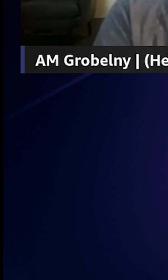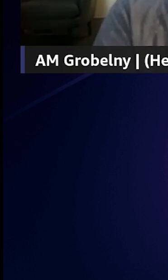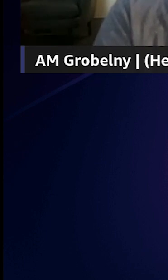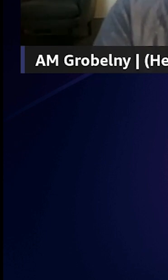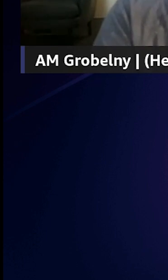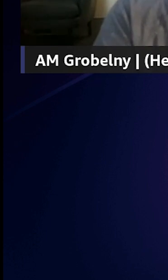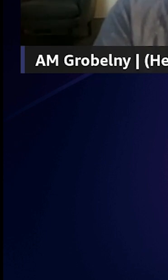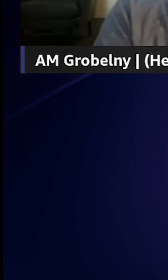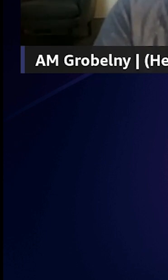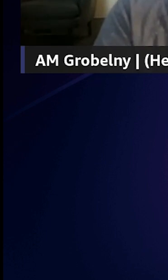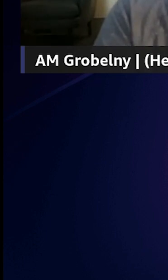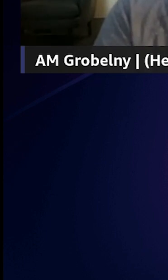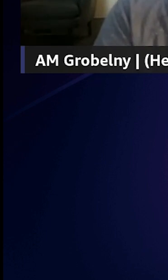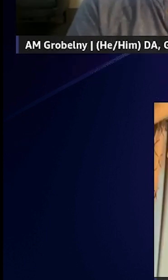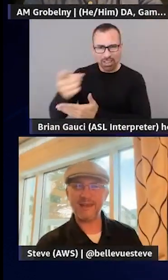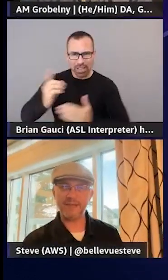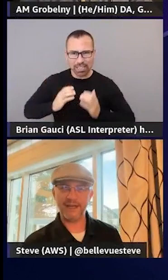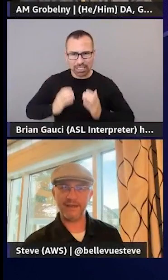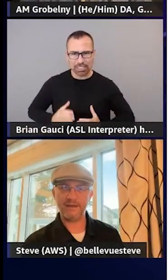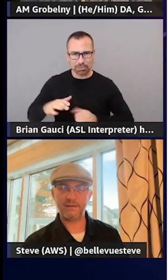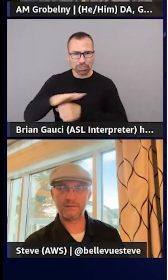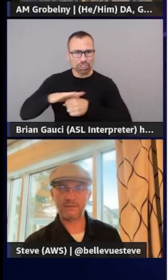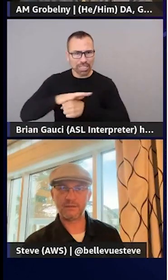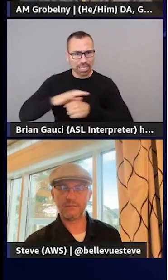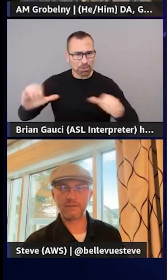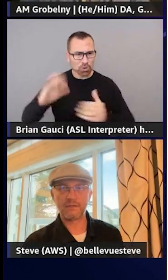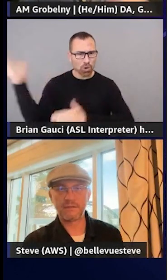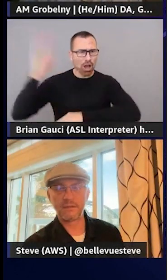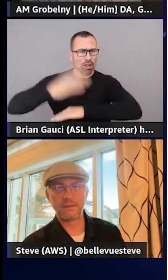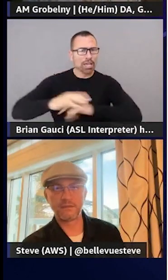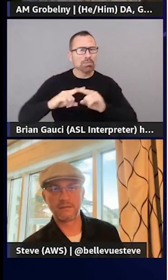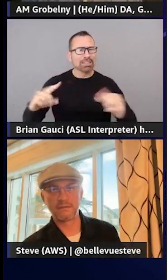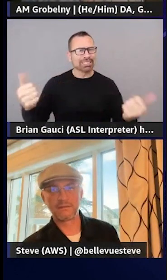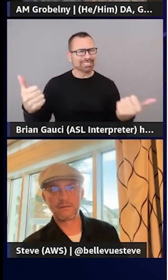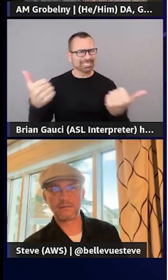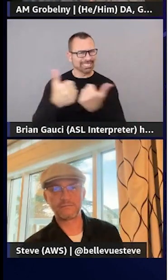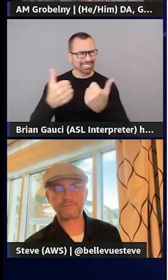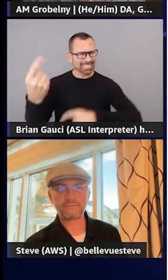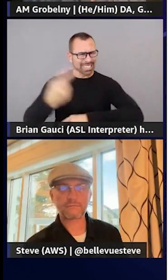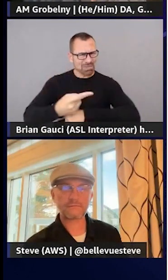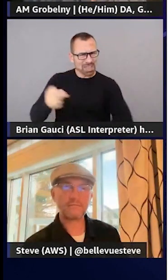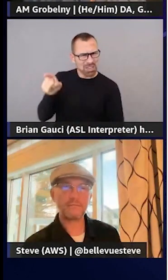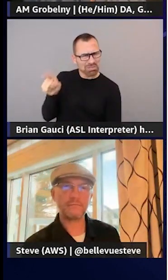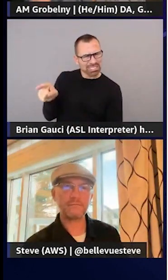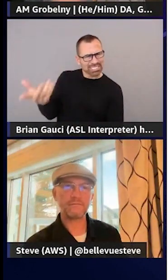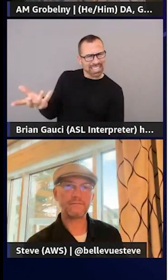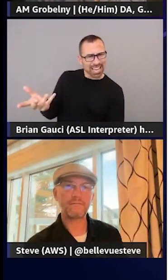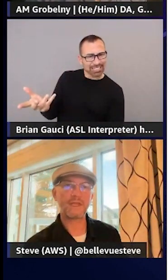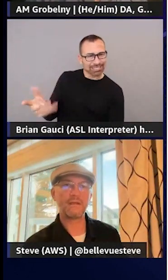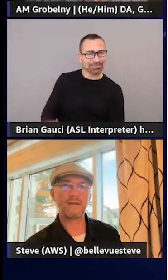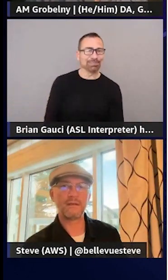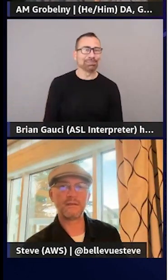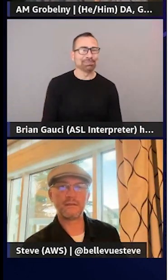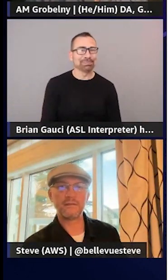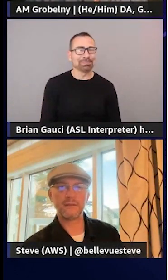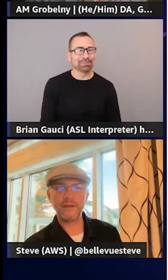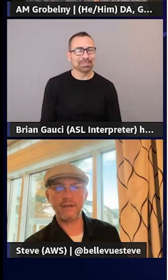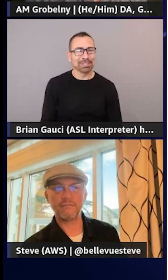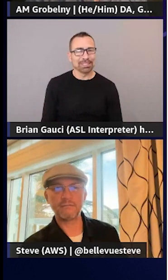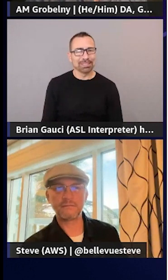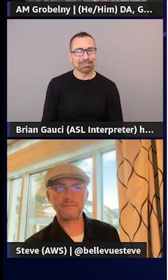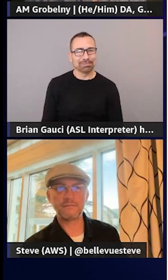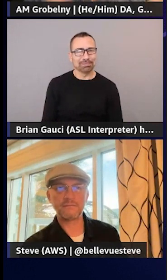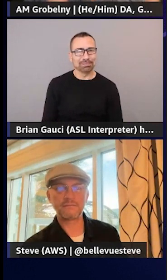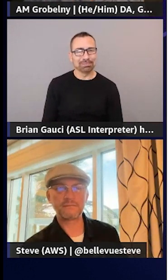day thing. Right. But what's a game day? Well, Steve, I'll walk you through one right now. What do you think? All